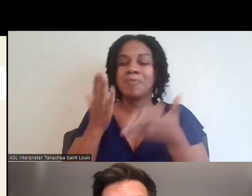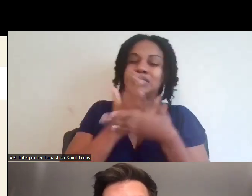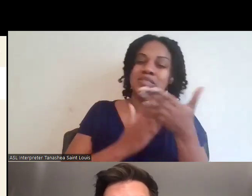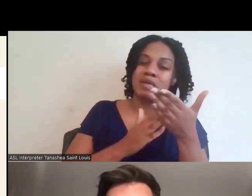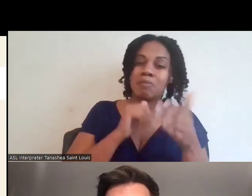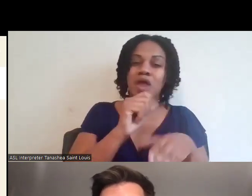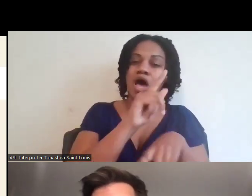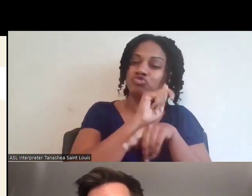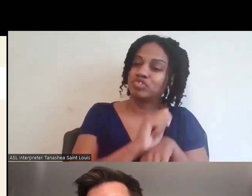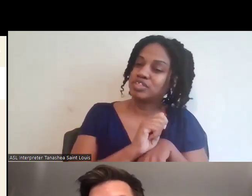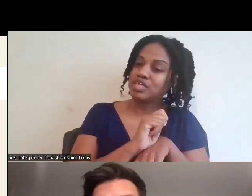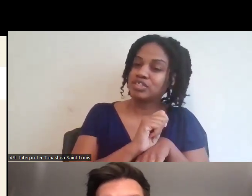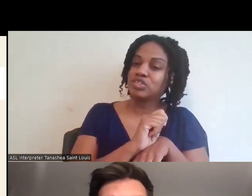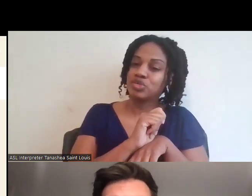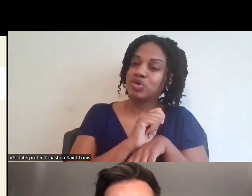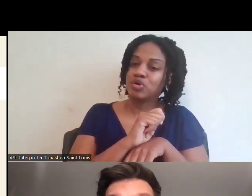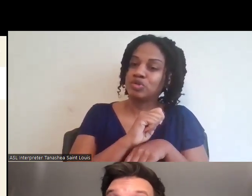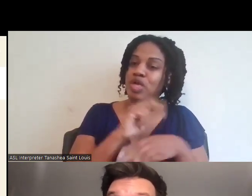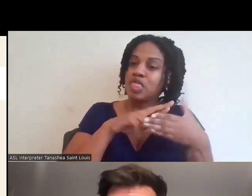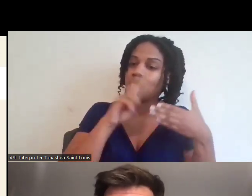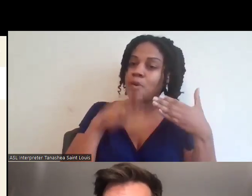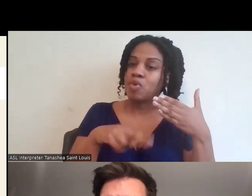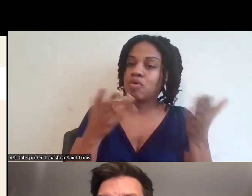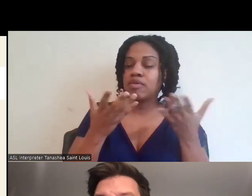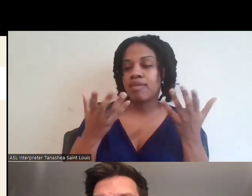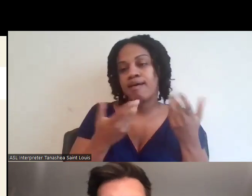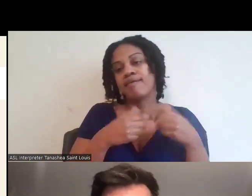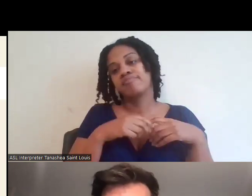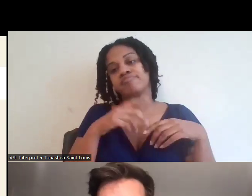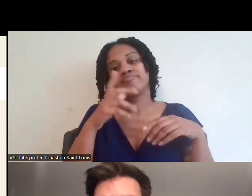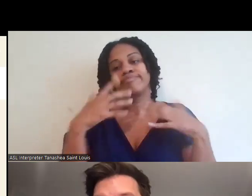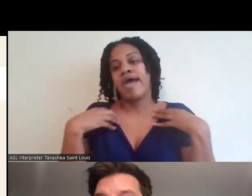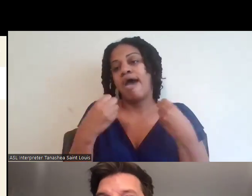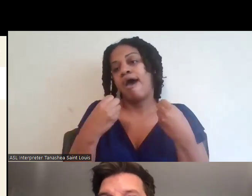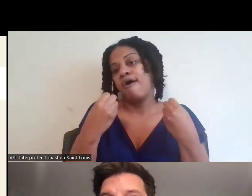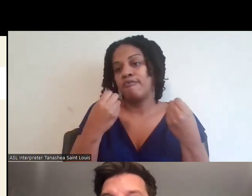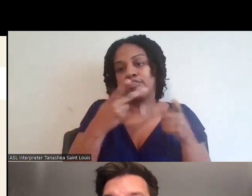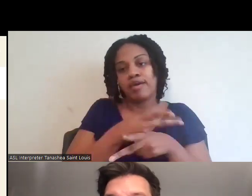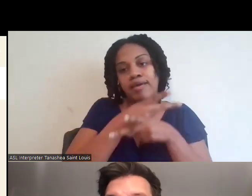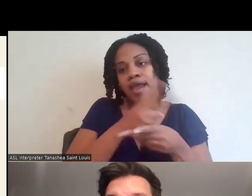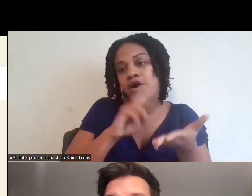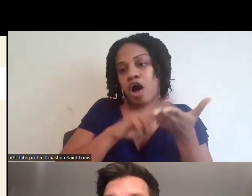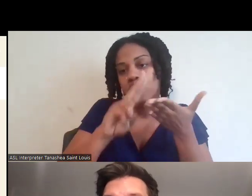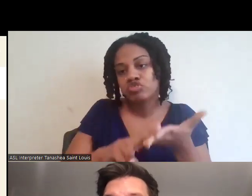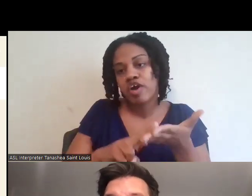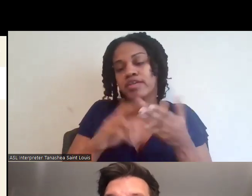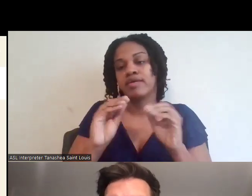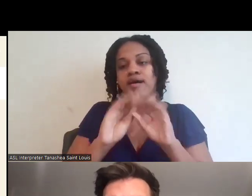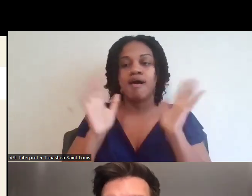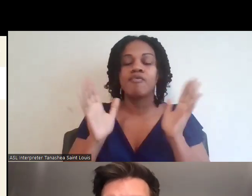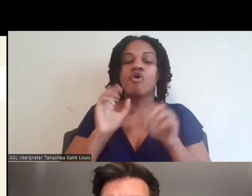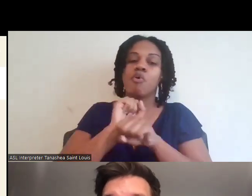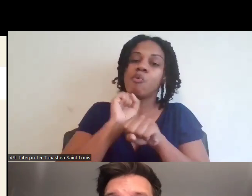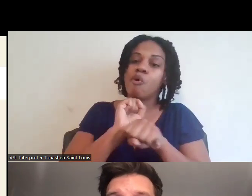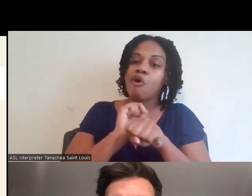non-traditional ways that we feature in this report are things like healthcare contracting. So obviously, working in within